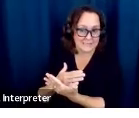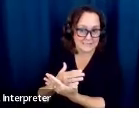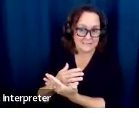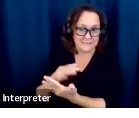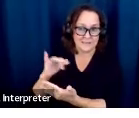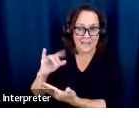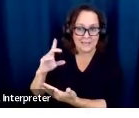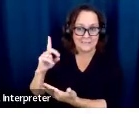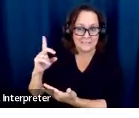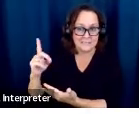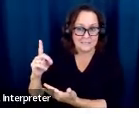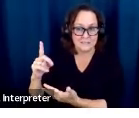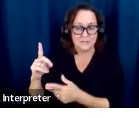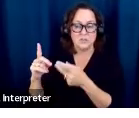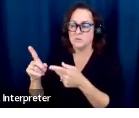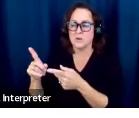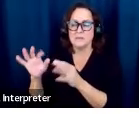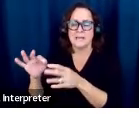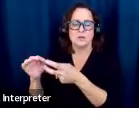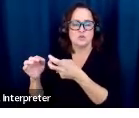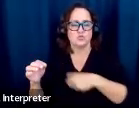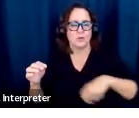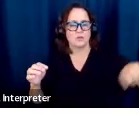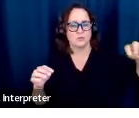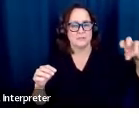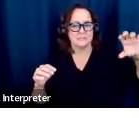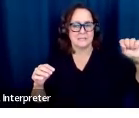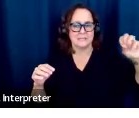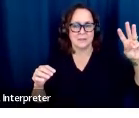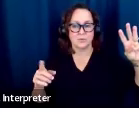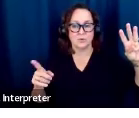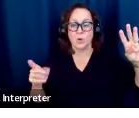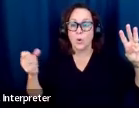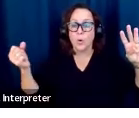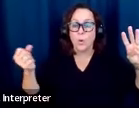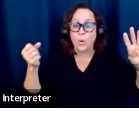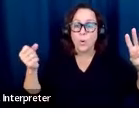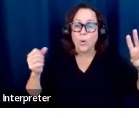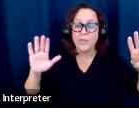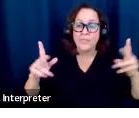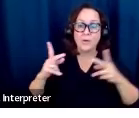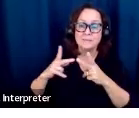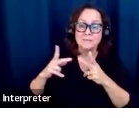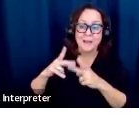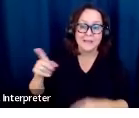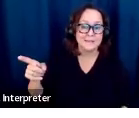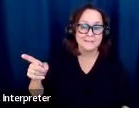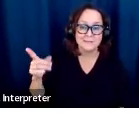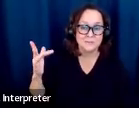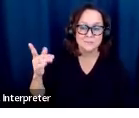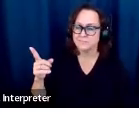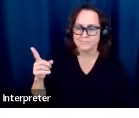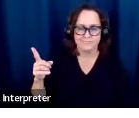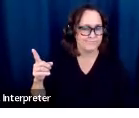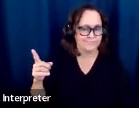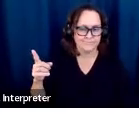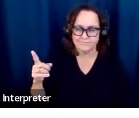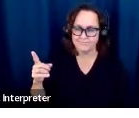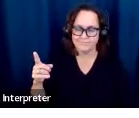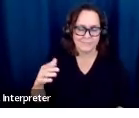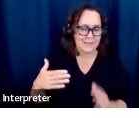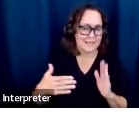list and they transition to the CSW, they will not be able to hold their spot on the IDD waiver waiting list. It is against